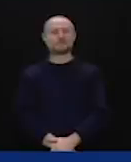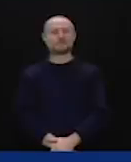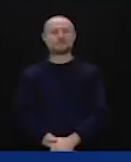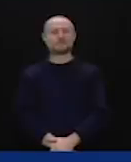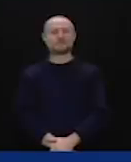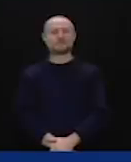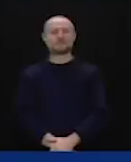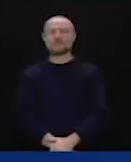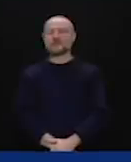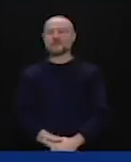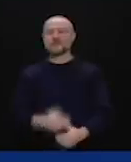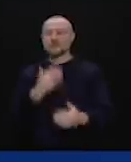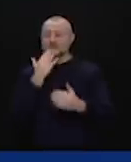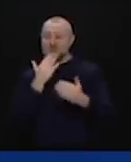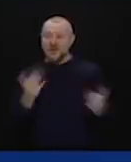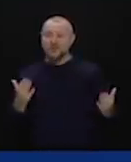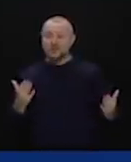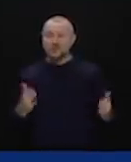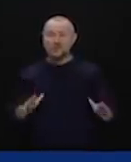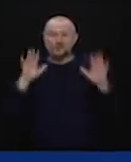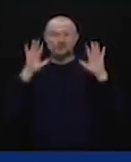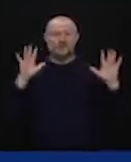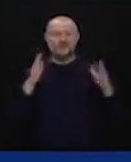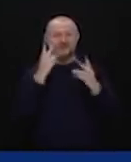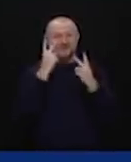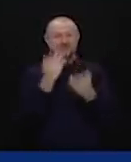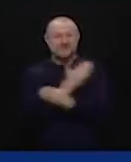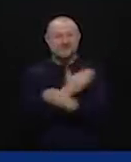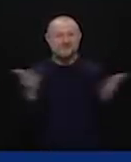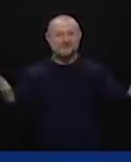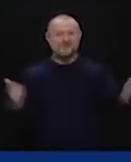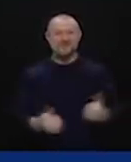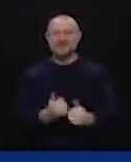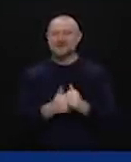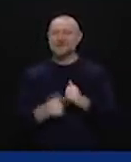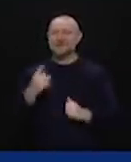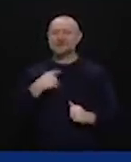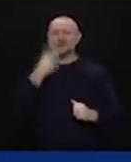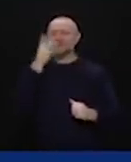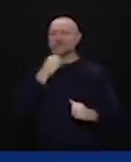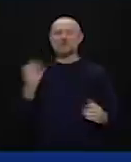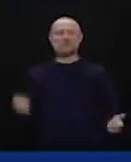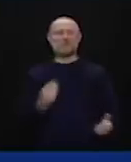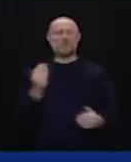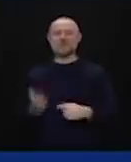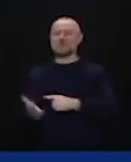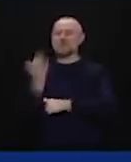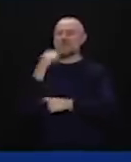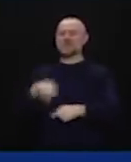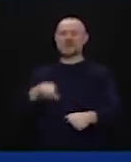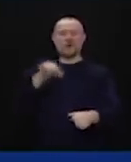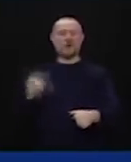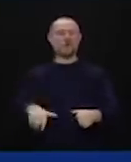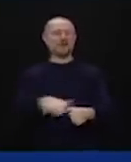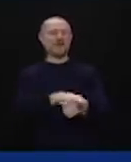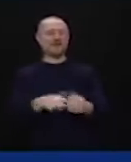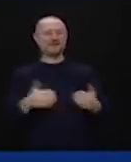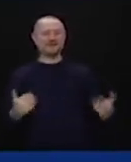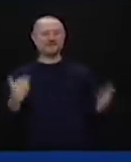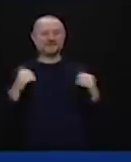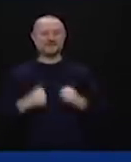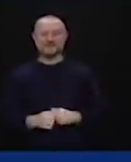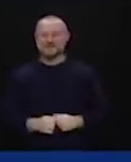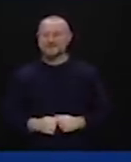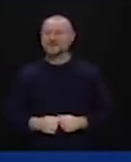Well, thank you, and it's great to see everyone here today on a beautiful Monday morning in the Capital Region. I really want to thank our